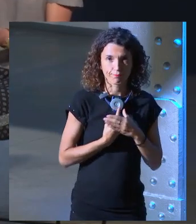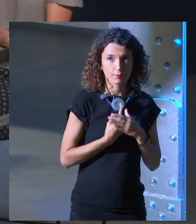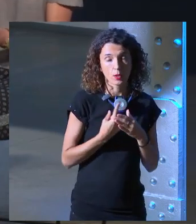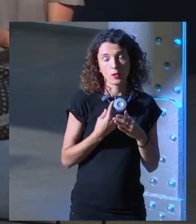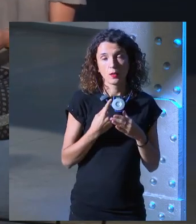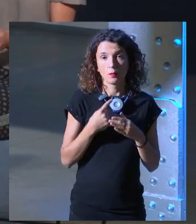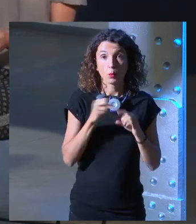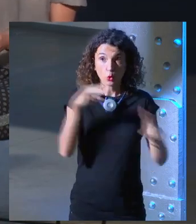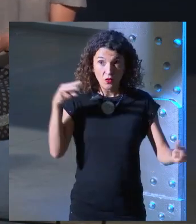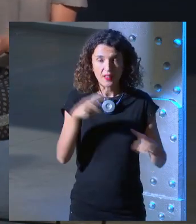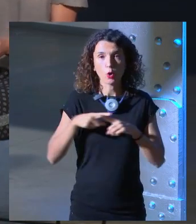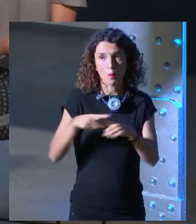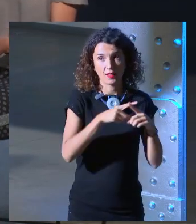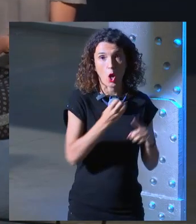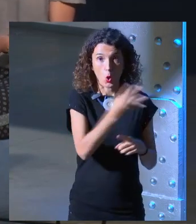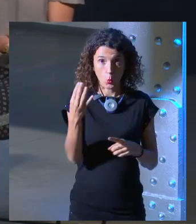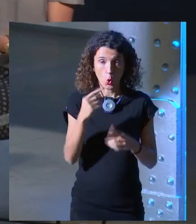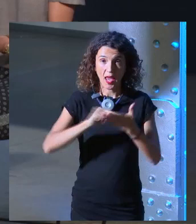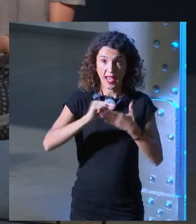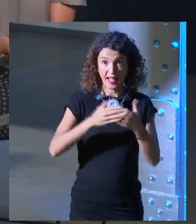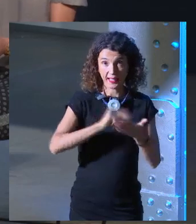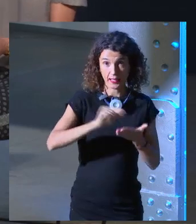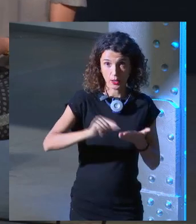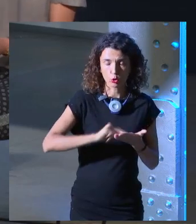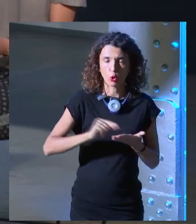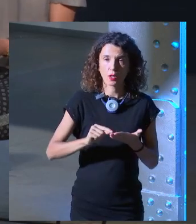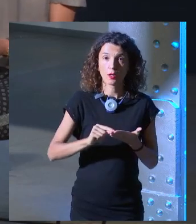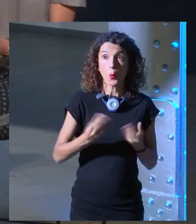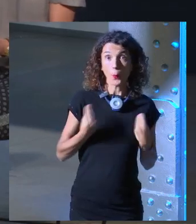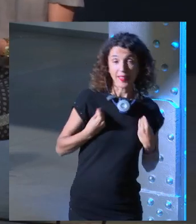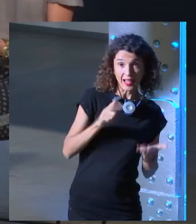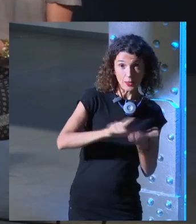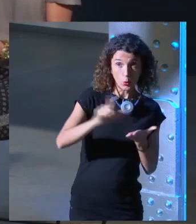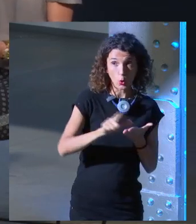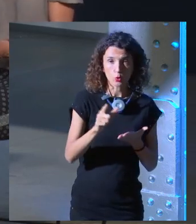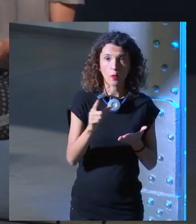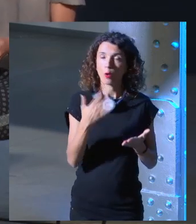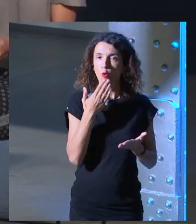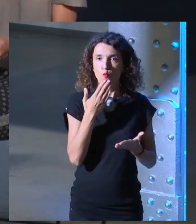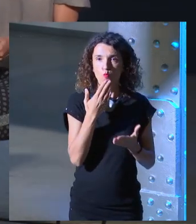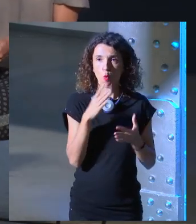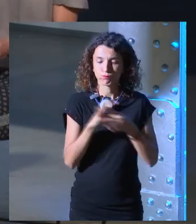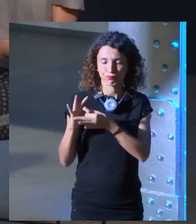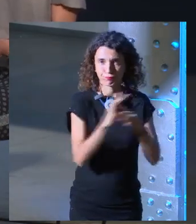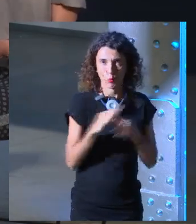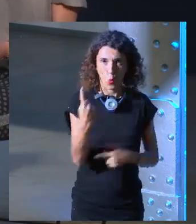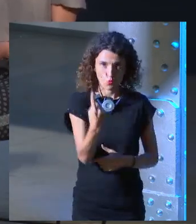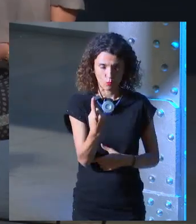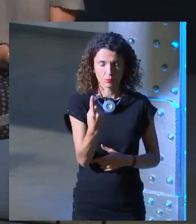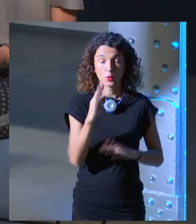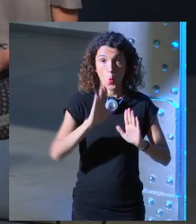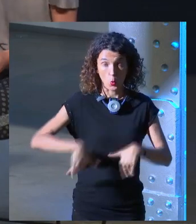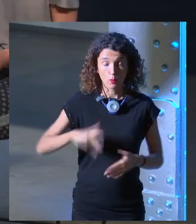and a shared view shared by certain writers, especially for those writers for which life and